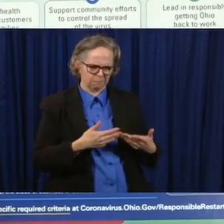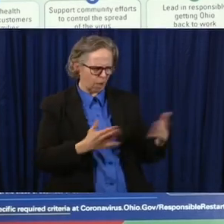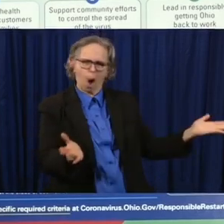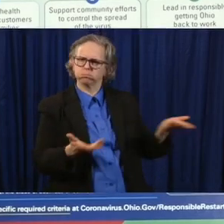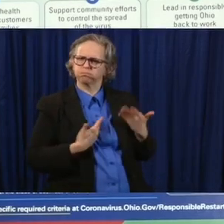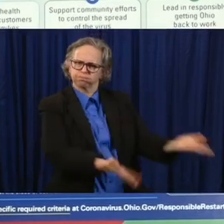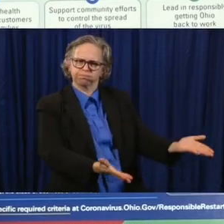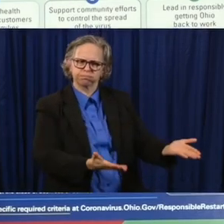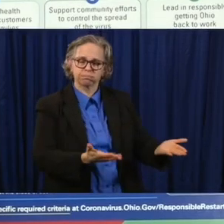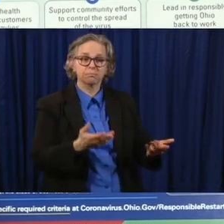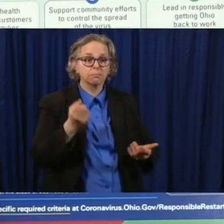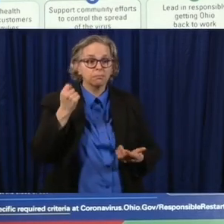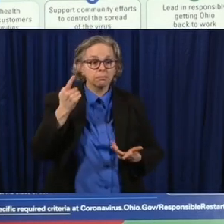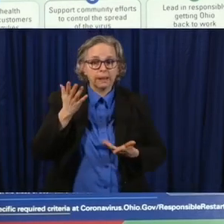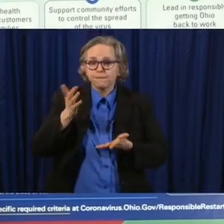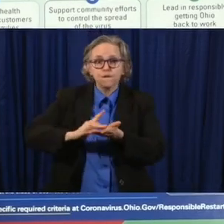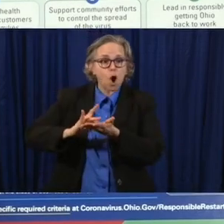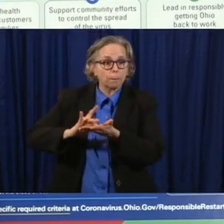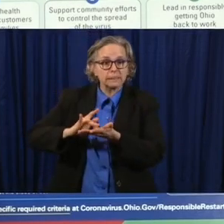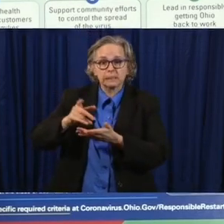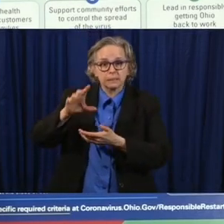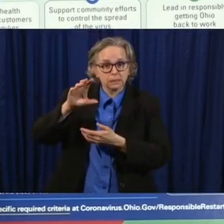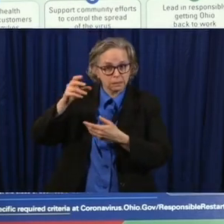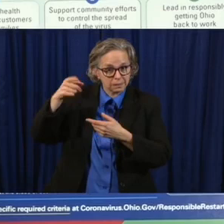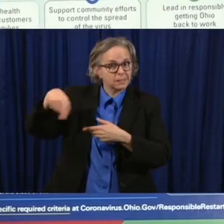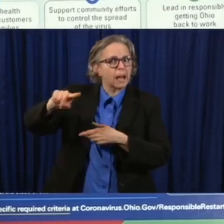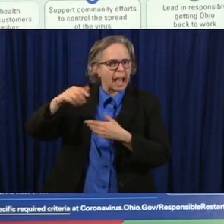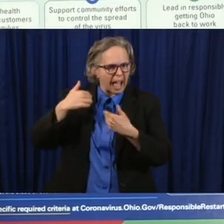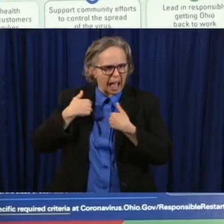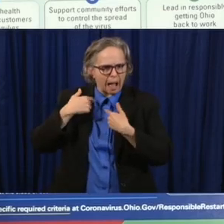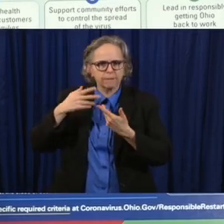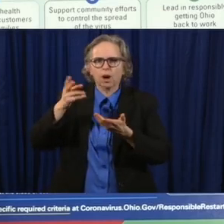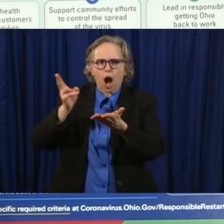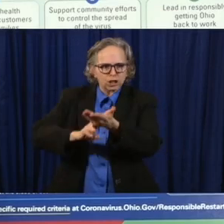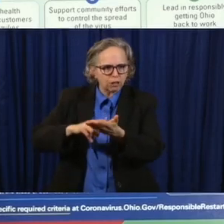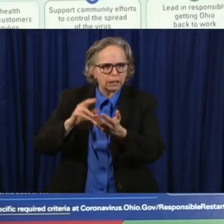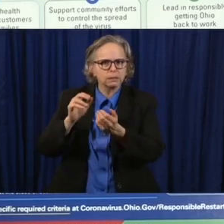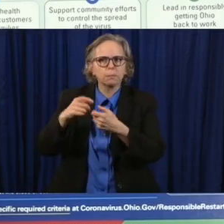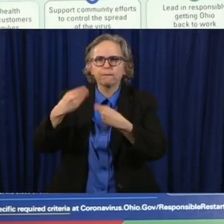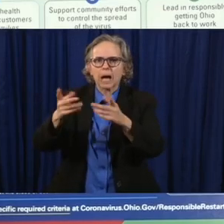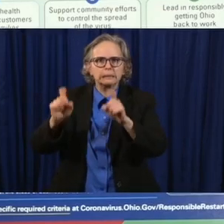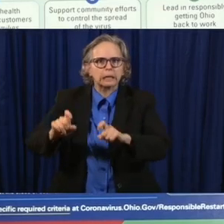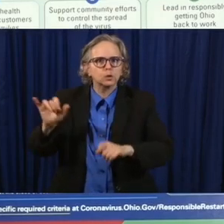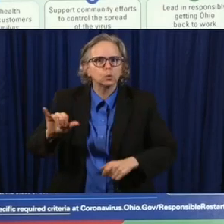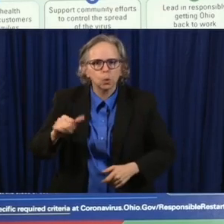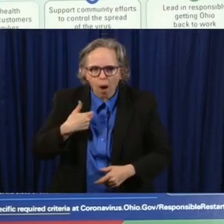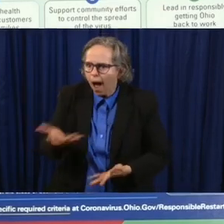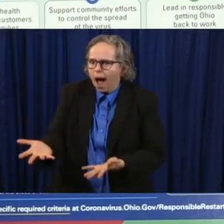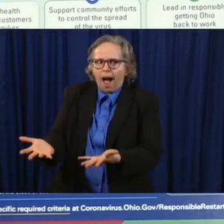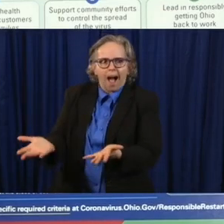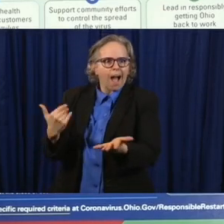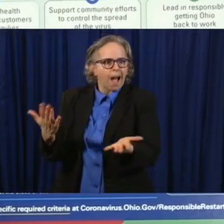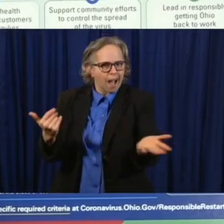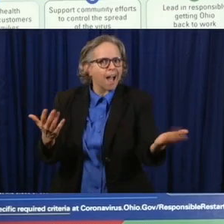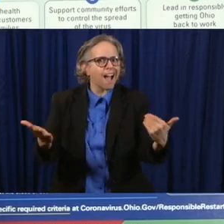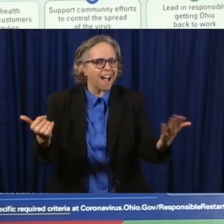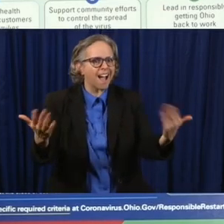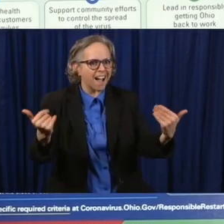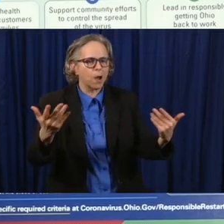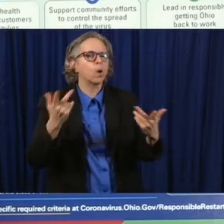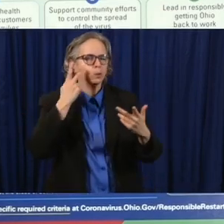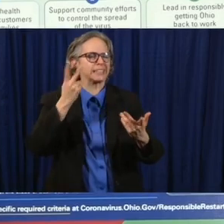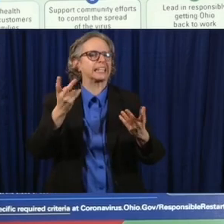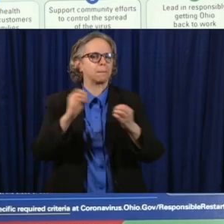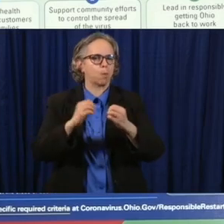are contracting with other folks to do testing. So I would expect testing to be more robust than what we saw there. What we were trying